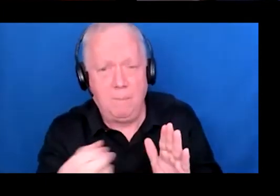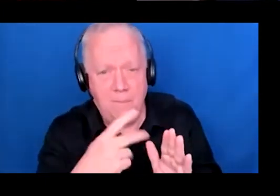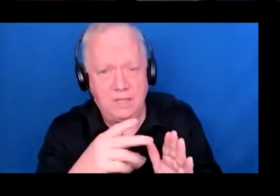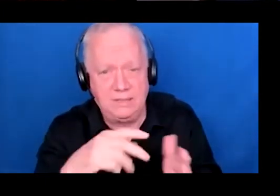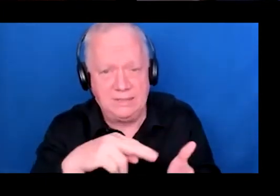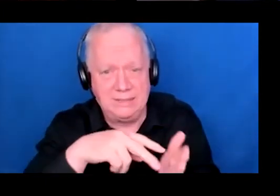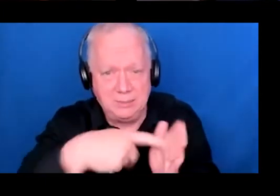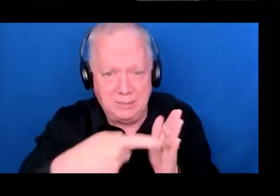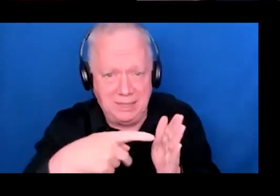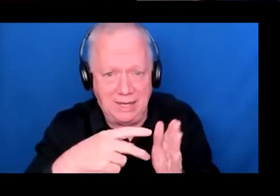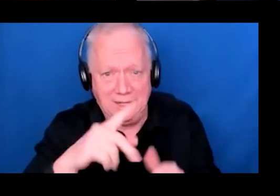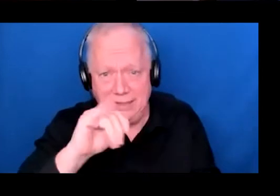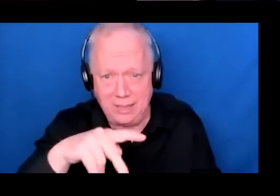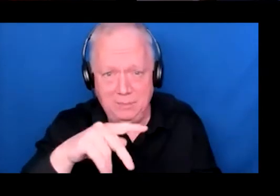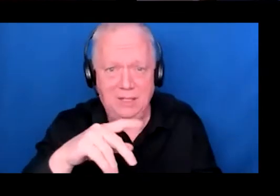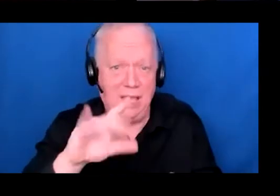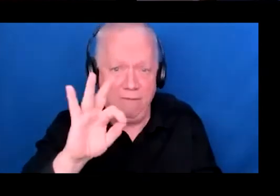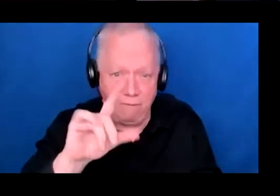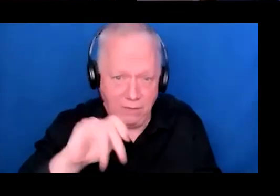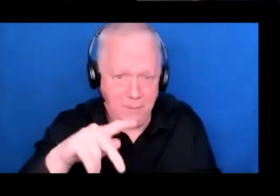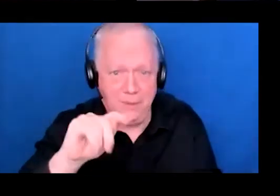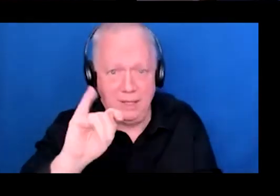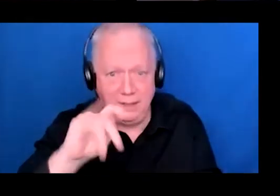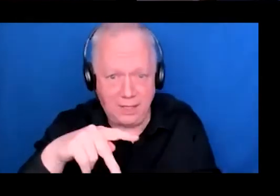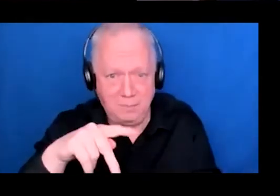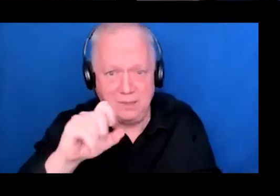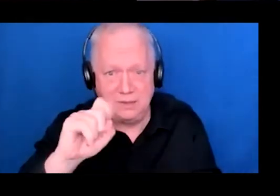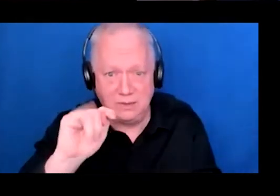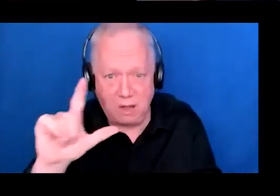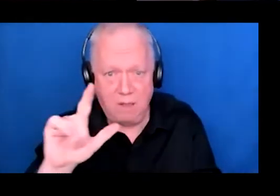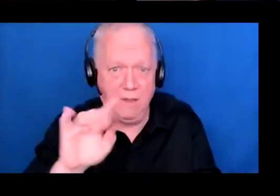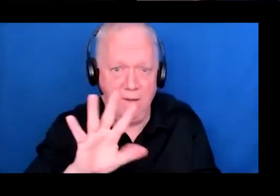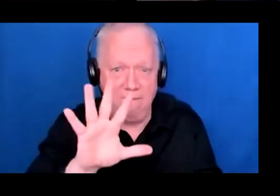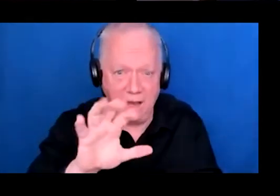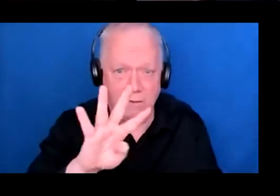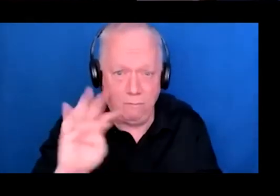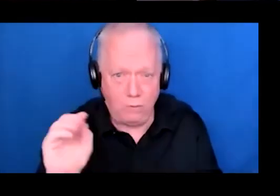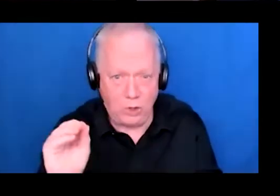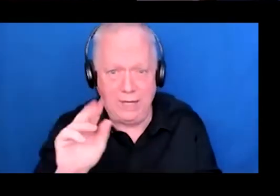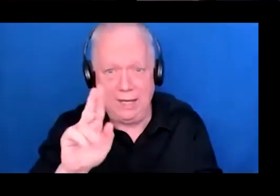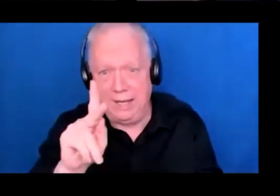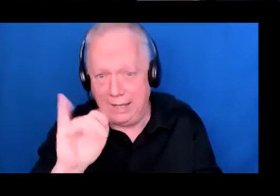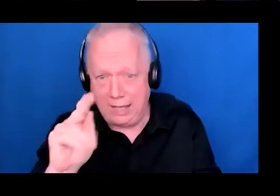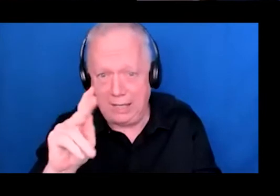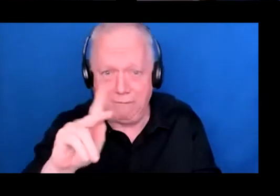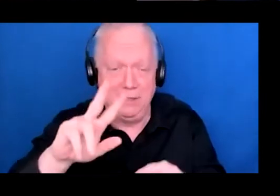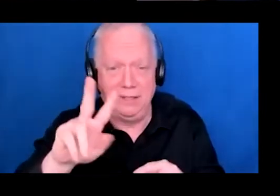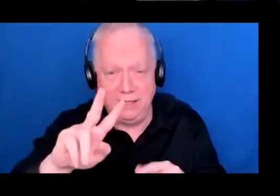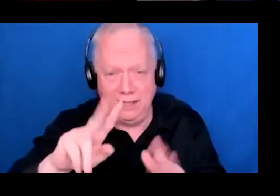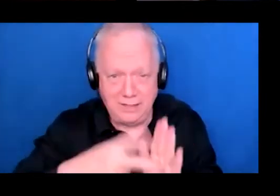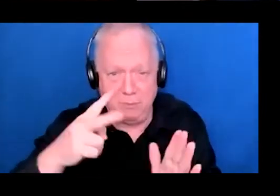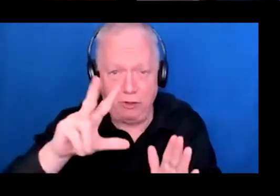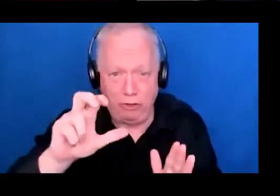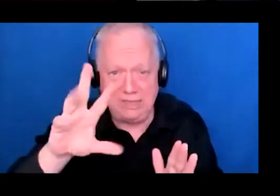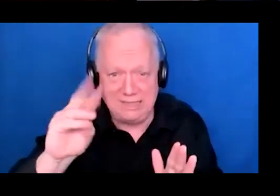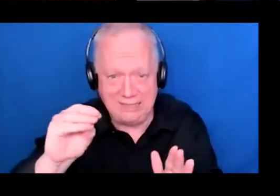and the tip stall and the flip tip stall and the, you know, 540 kick flip, double 360 on the crutch, you know,